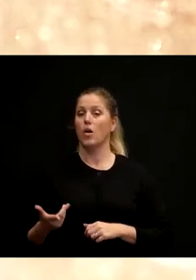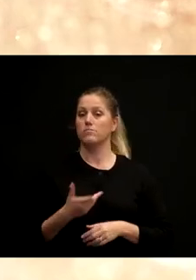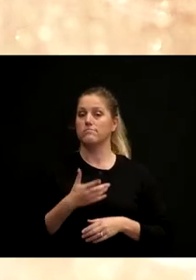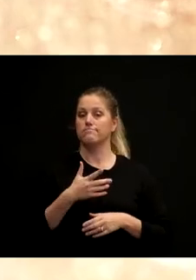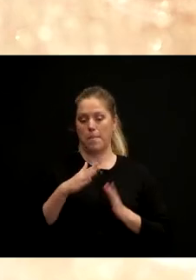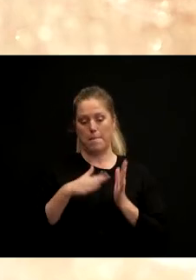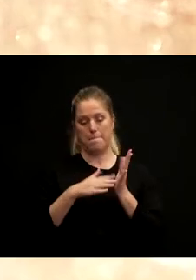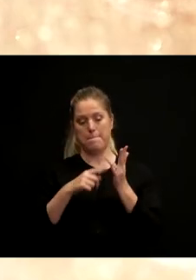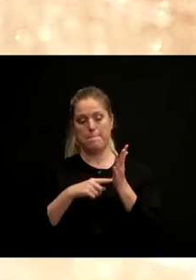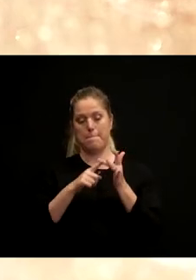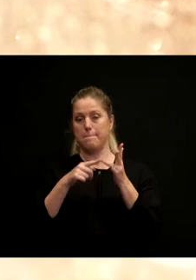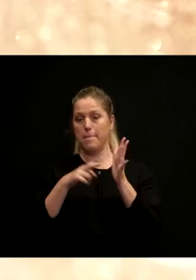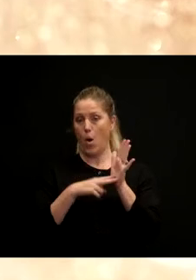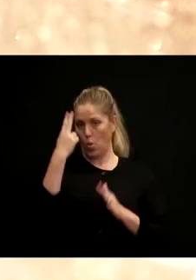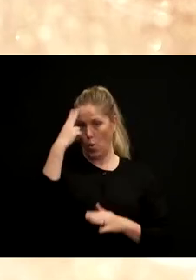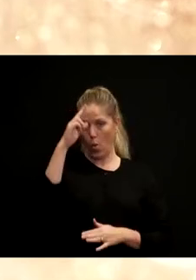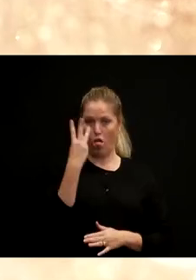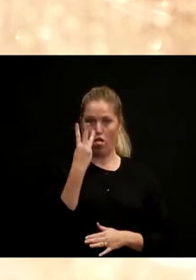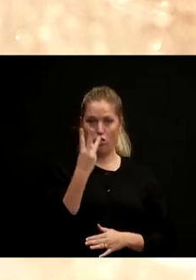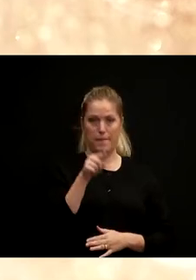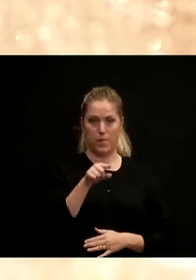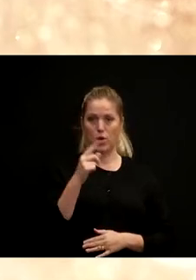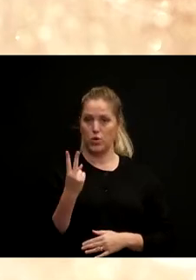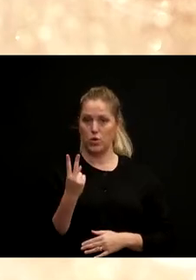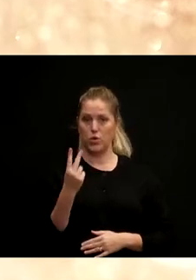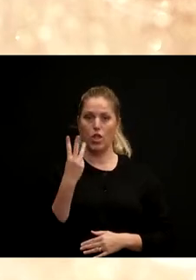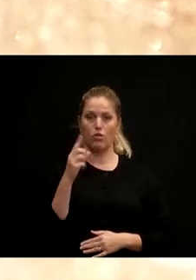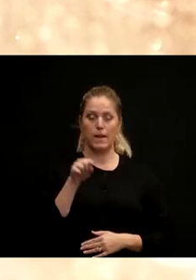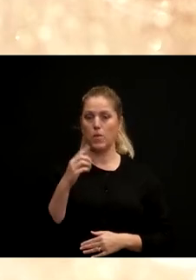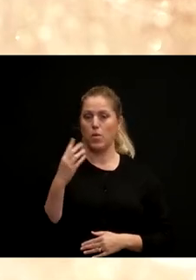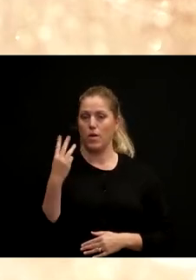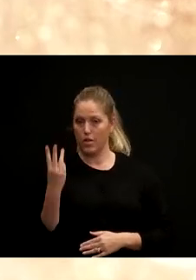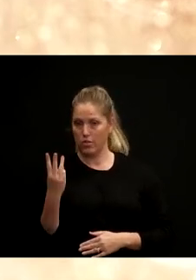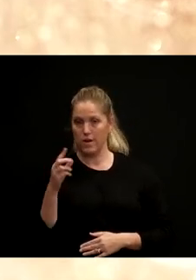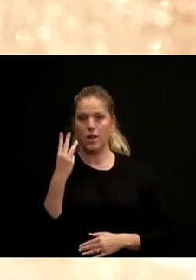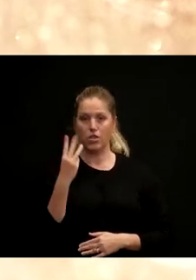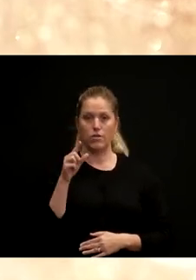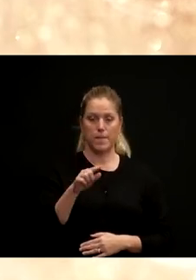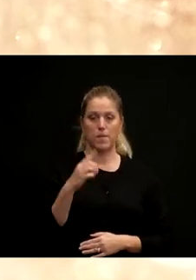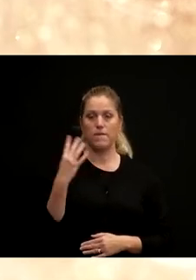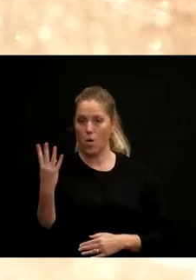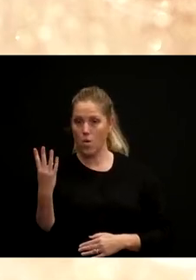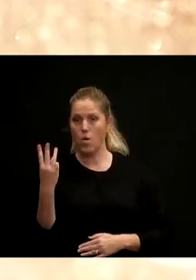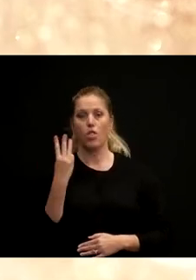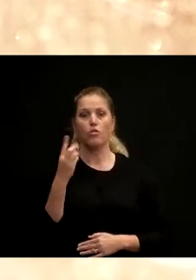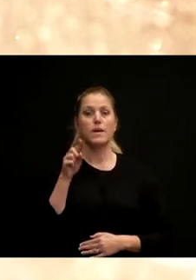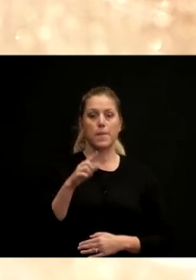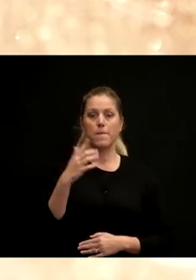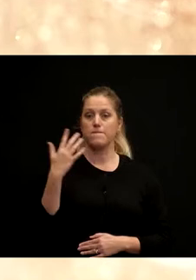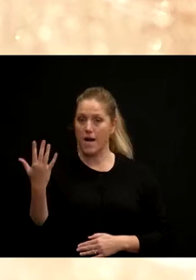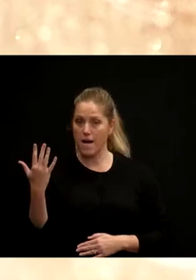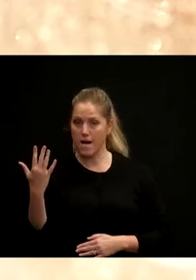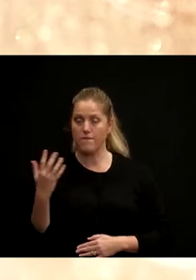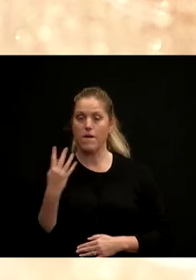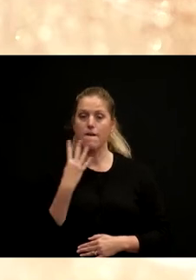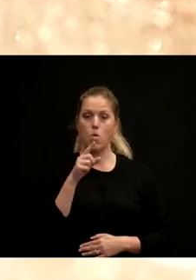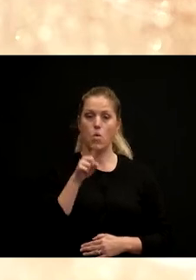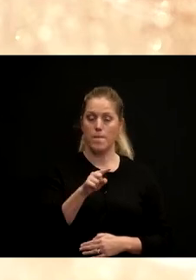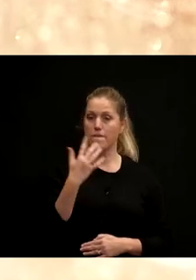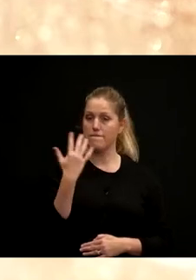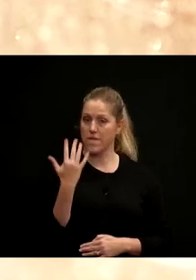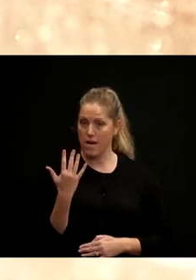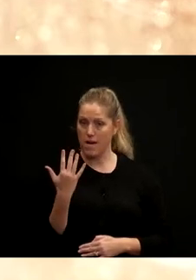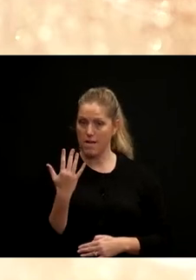3.2, 3.3, 3.4, 3.5,